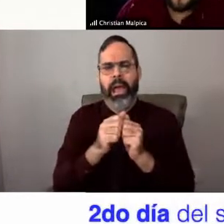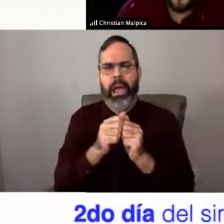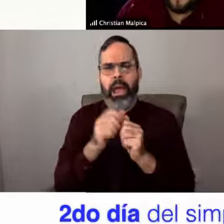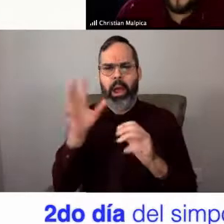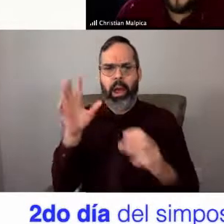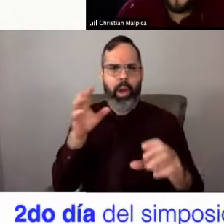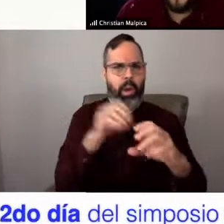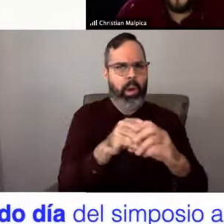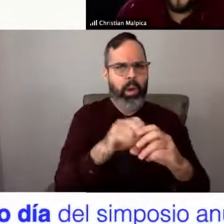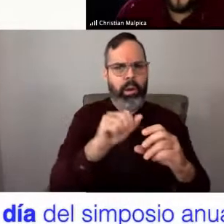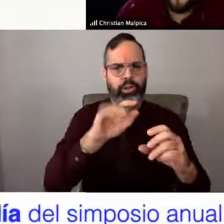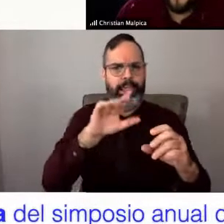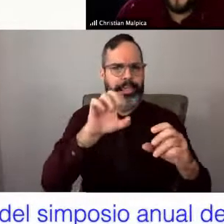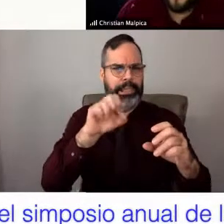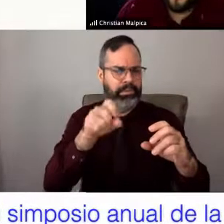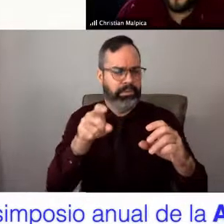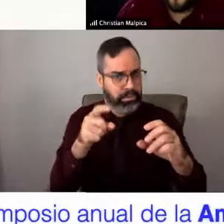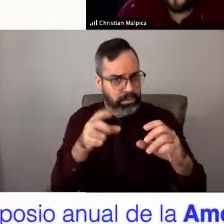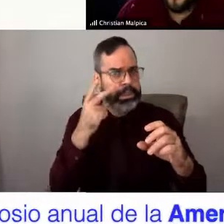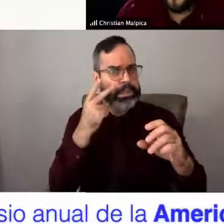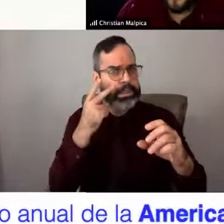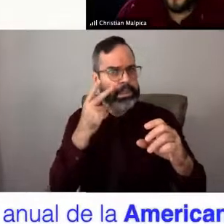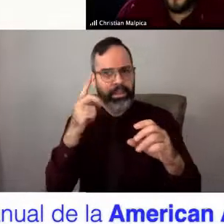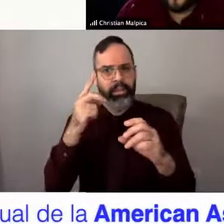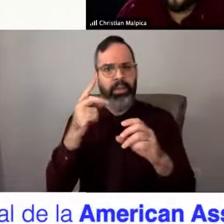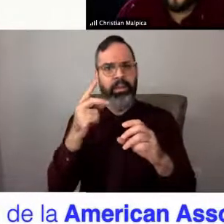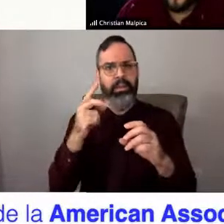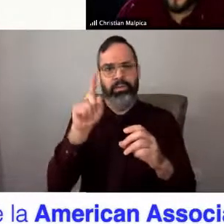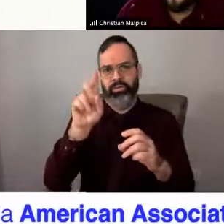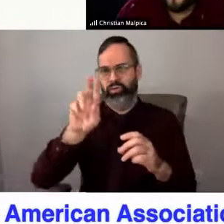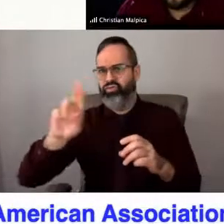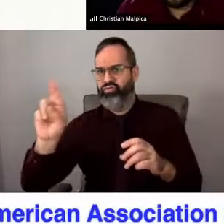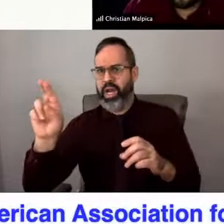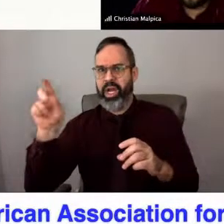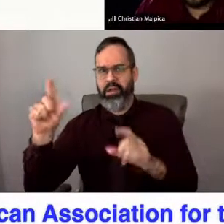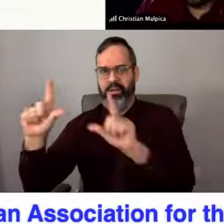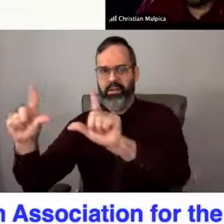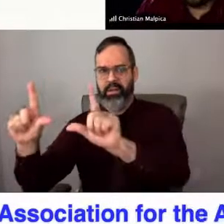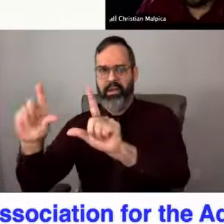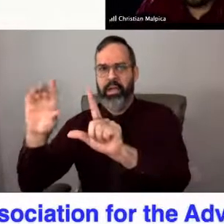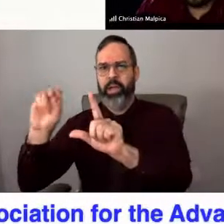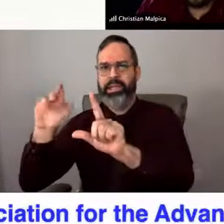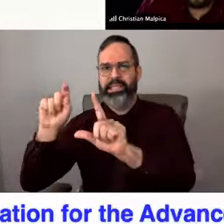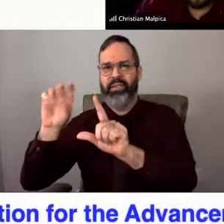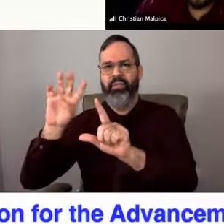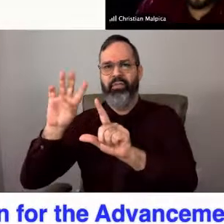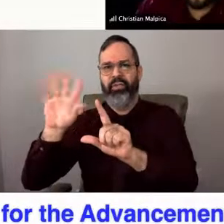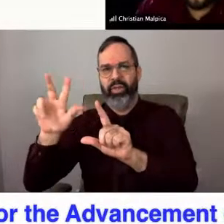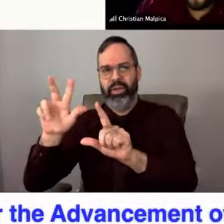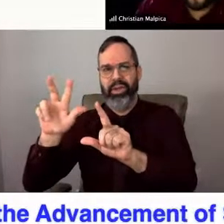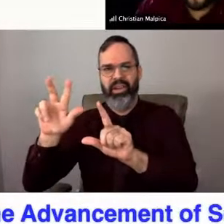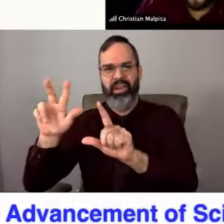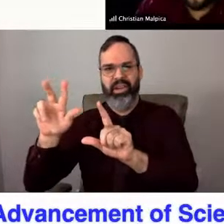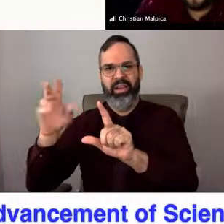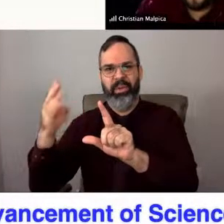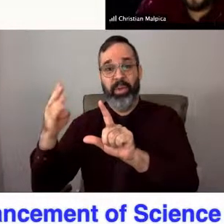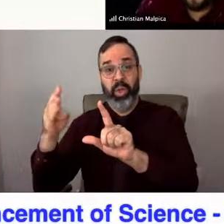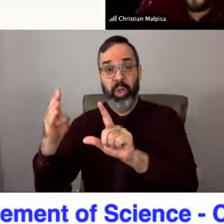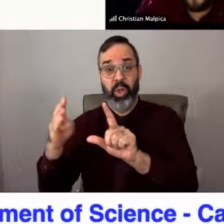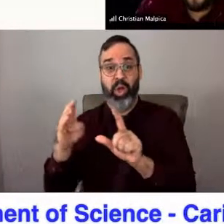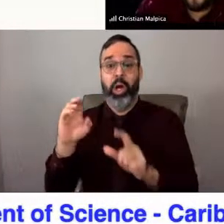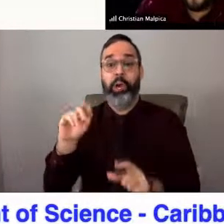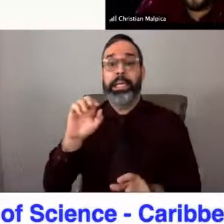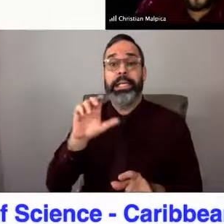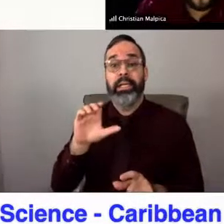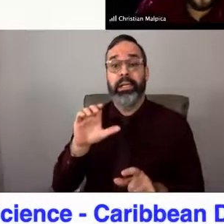astrocytes. And as you can see in the figure in the top right, we have our connexin 43 hemichannels on blue and our organic cation